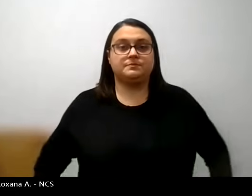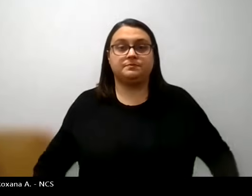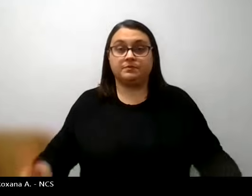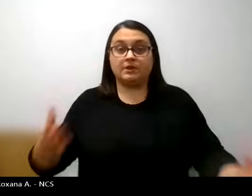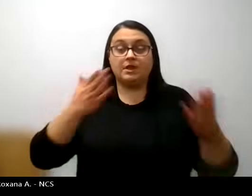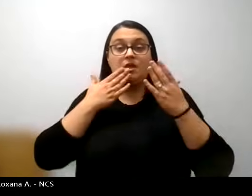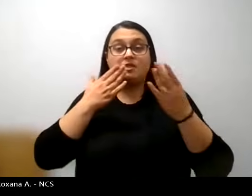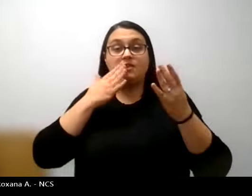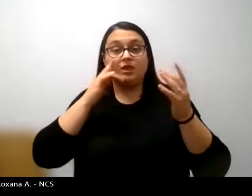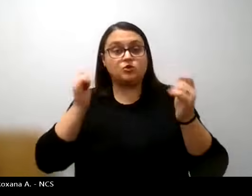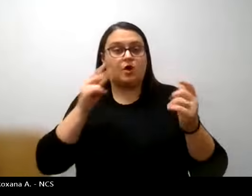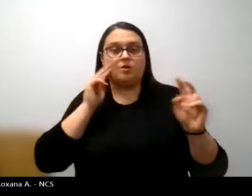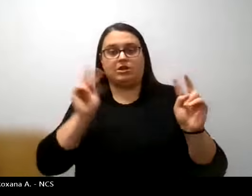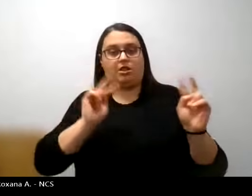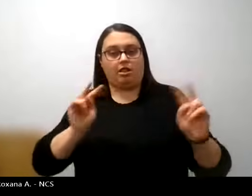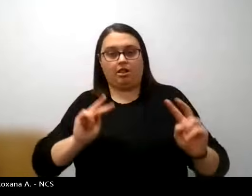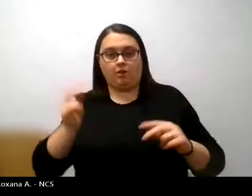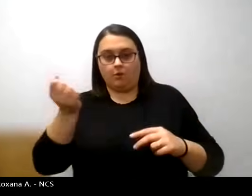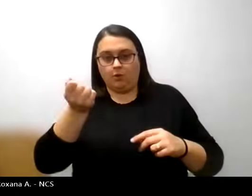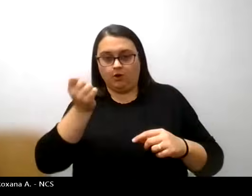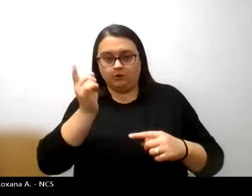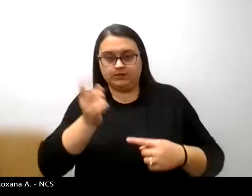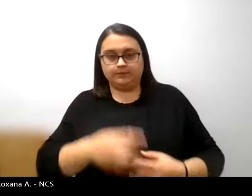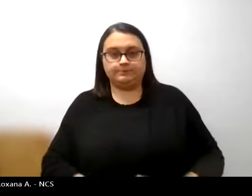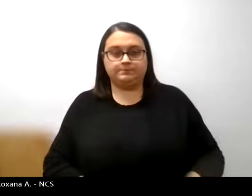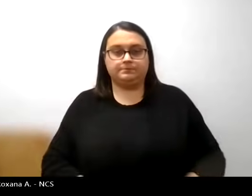Thanks all, just scanning. Hang on one second.